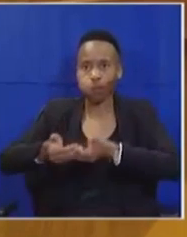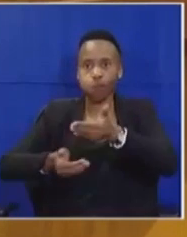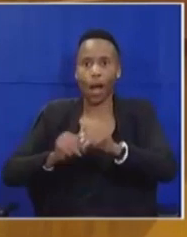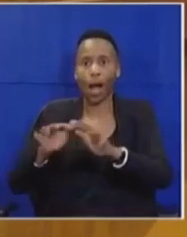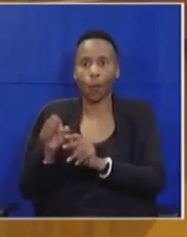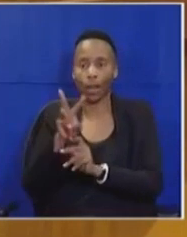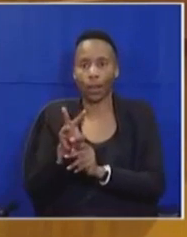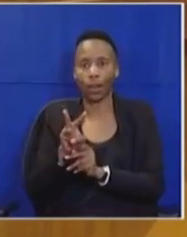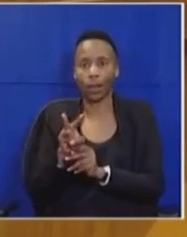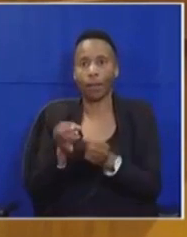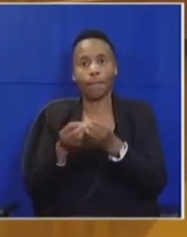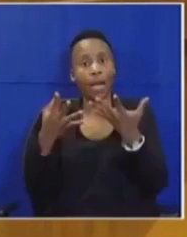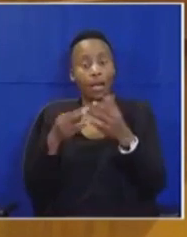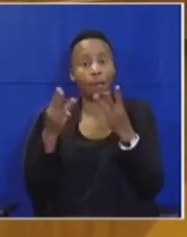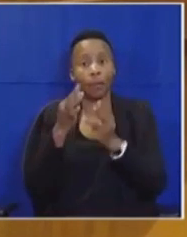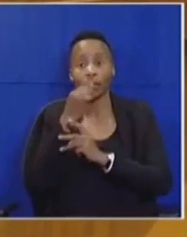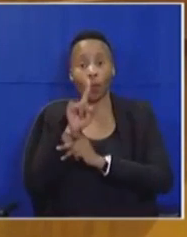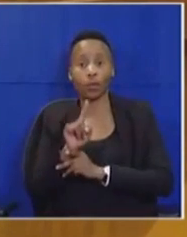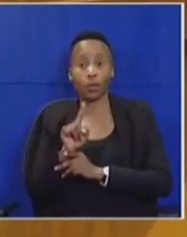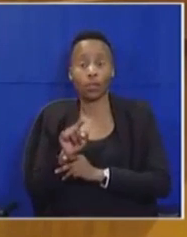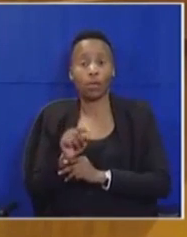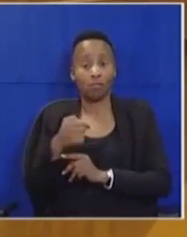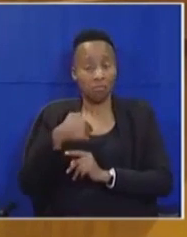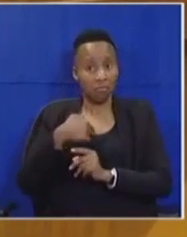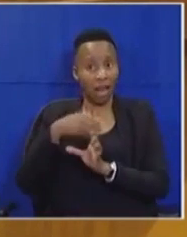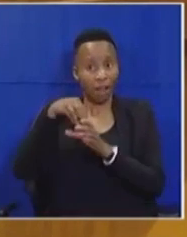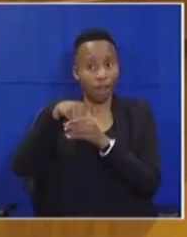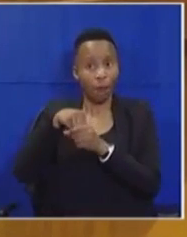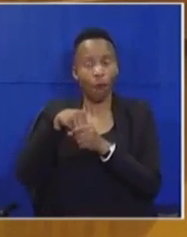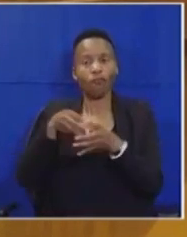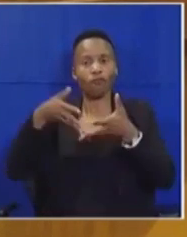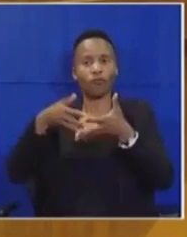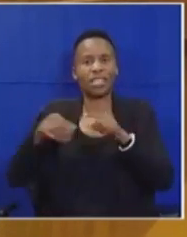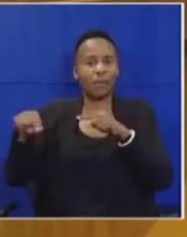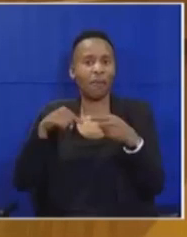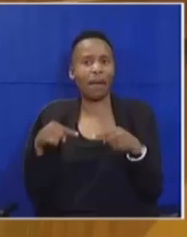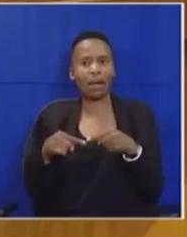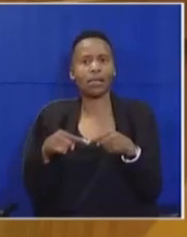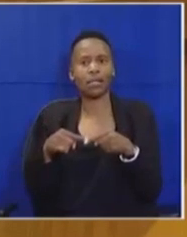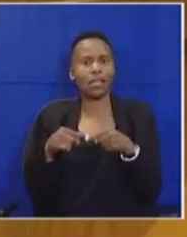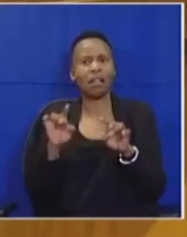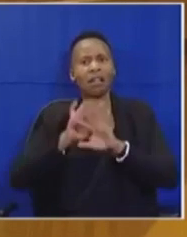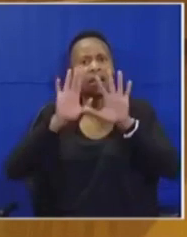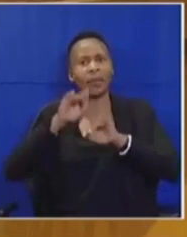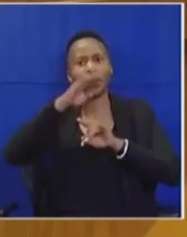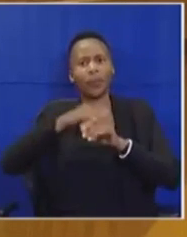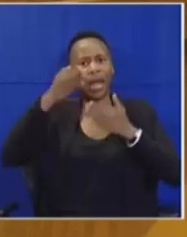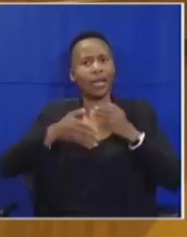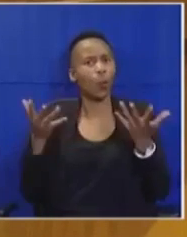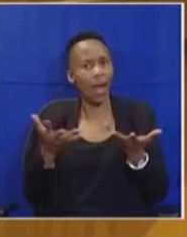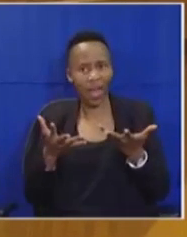said being involved in this debate without greater clarity of where it will end has